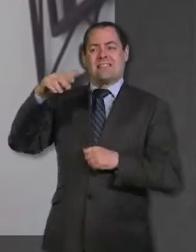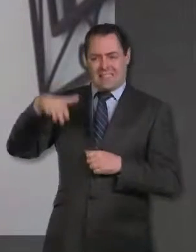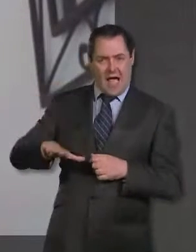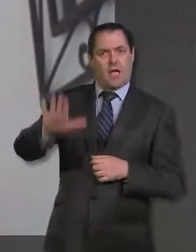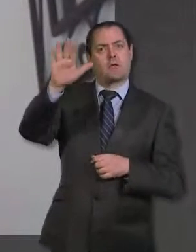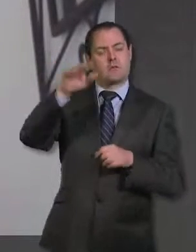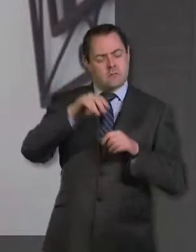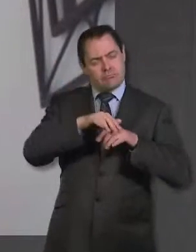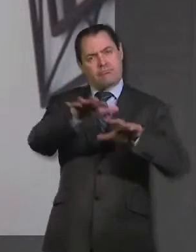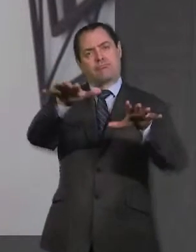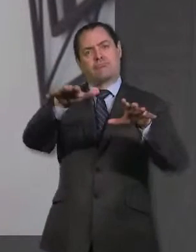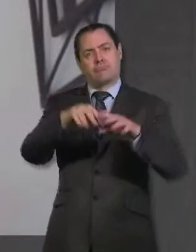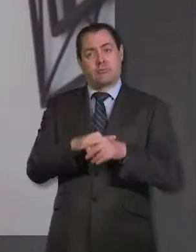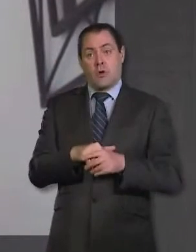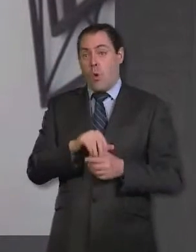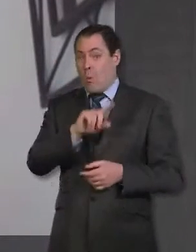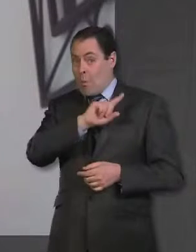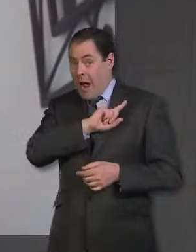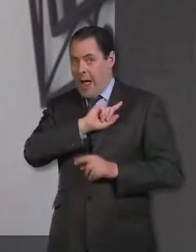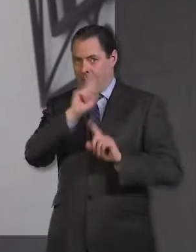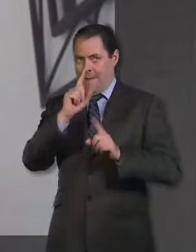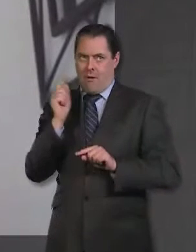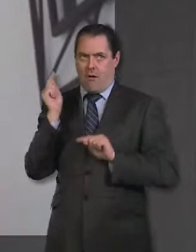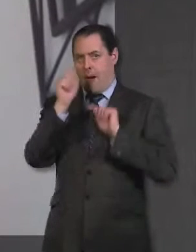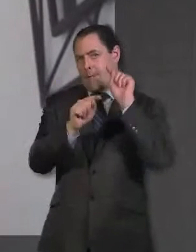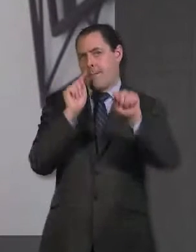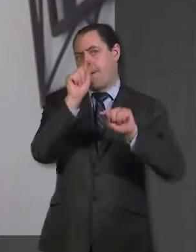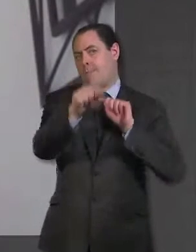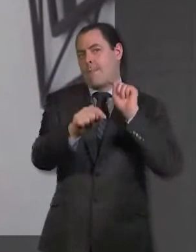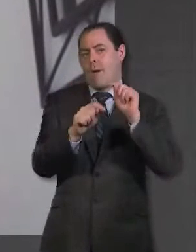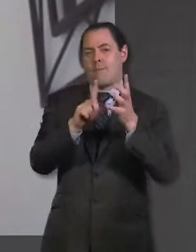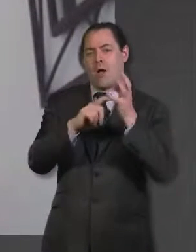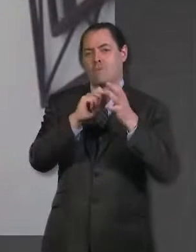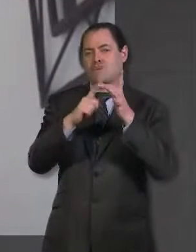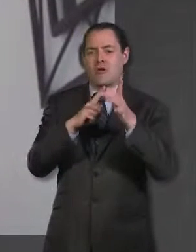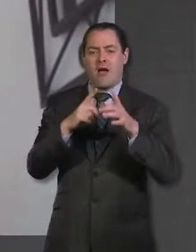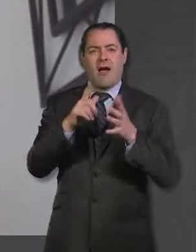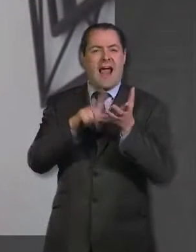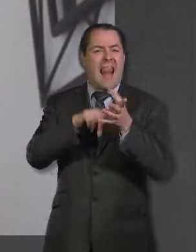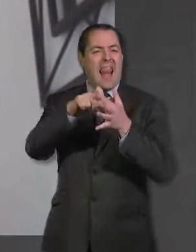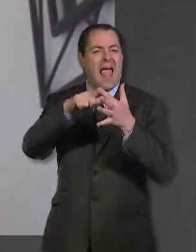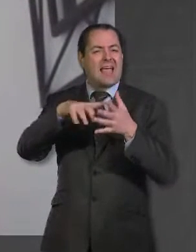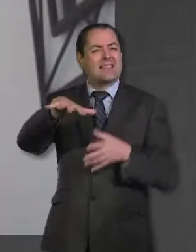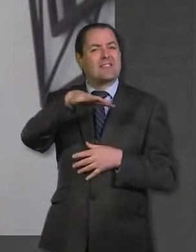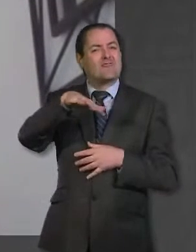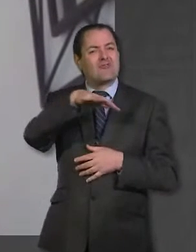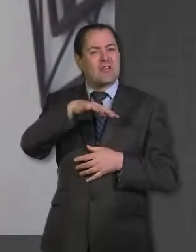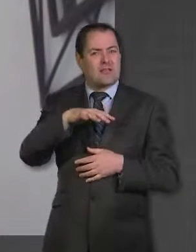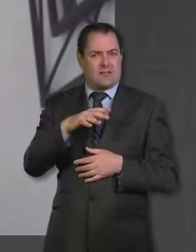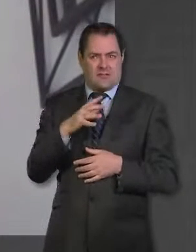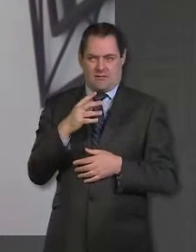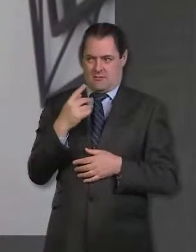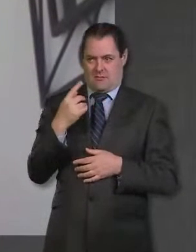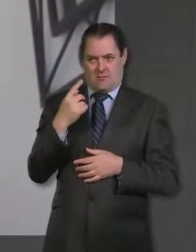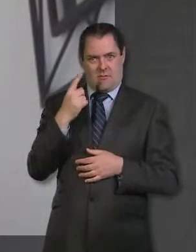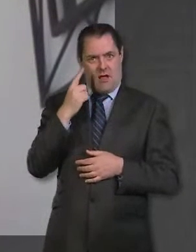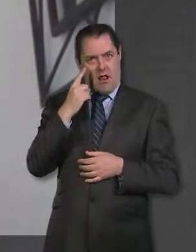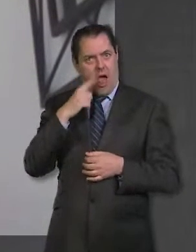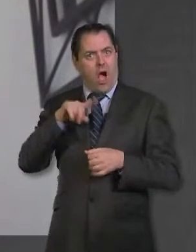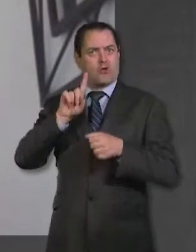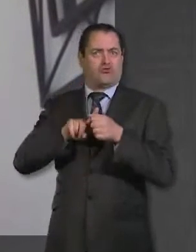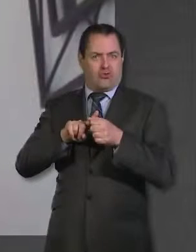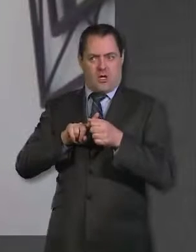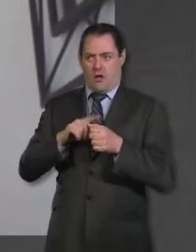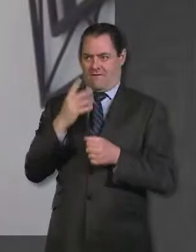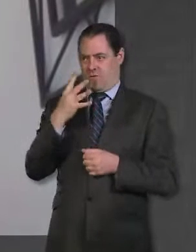visitors flooding back to our county, primarily the Lake District, which last year saw 47 million visitors in a county whose health system is